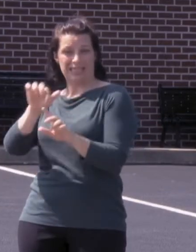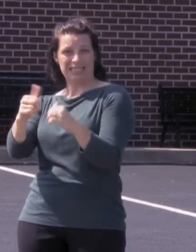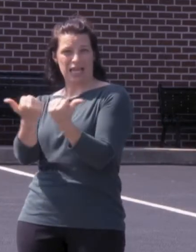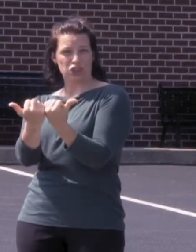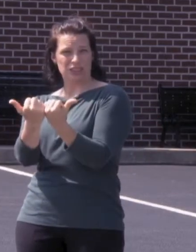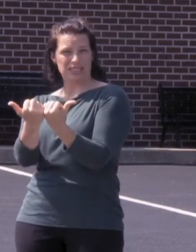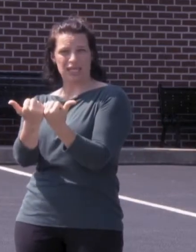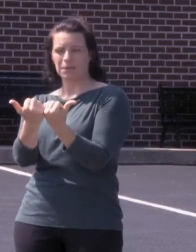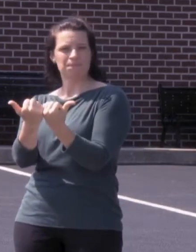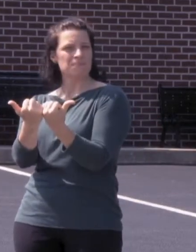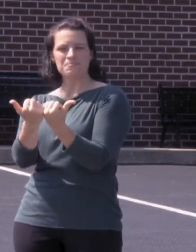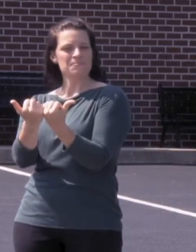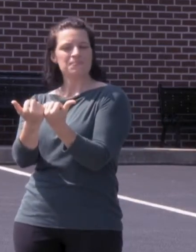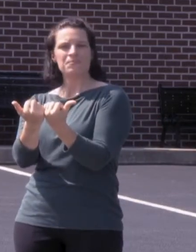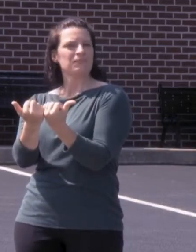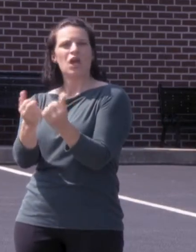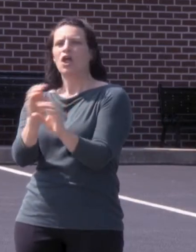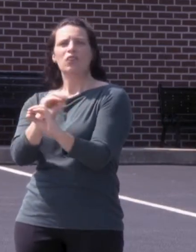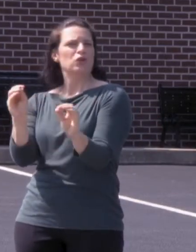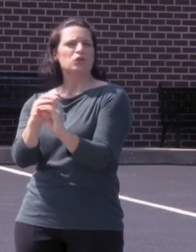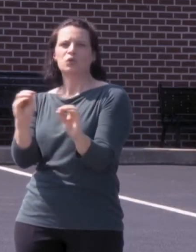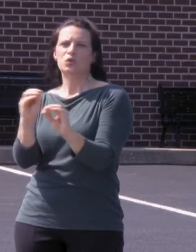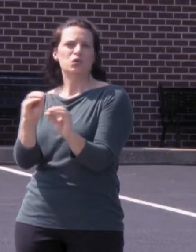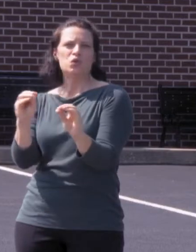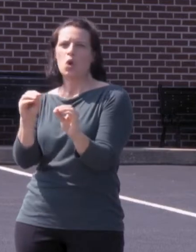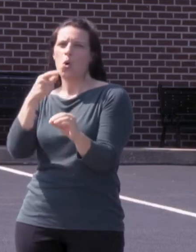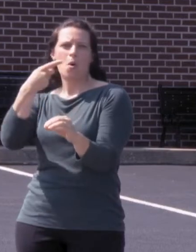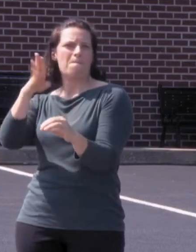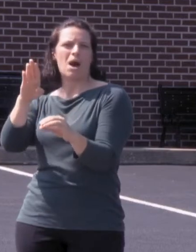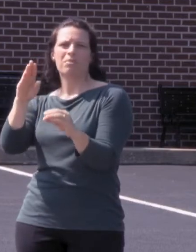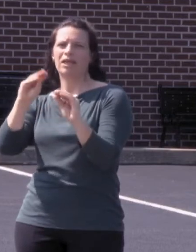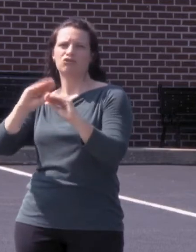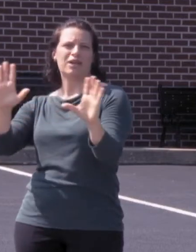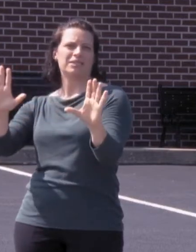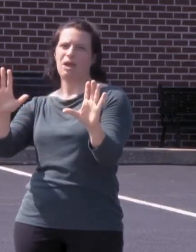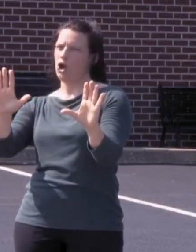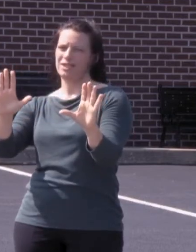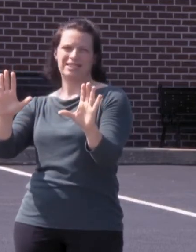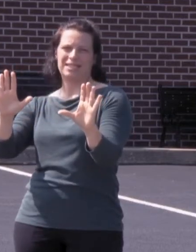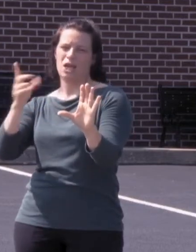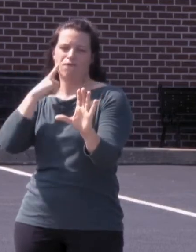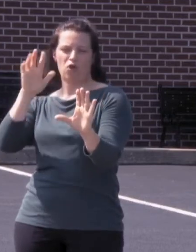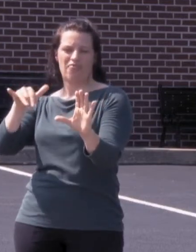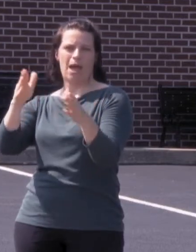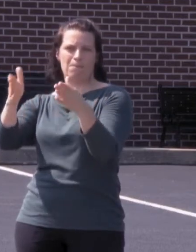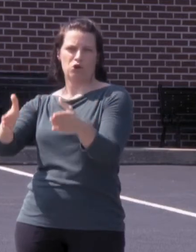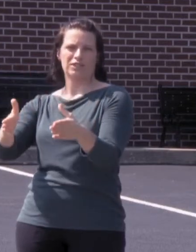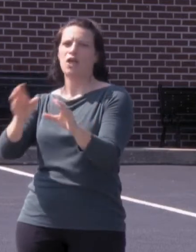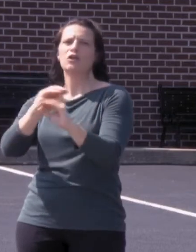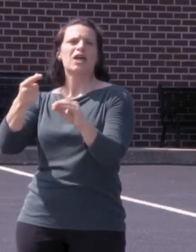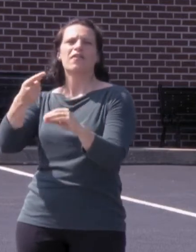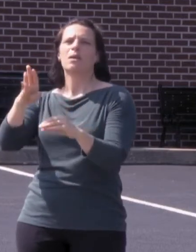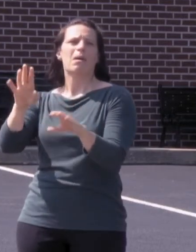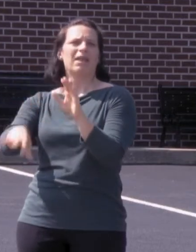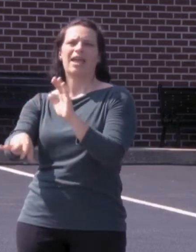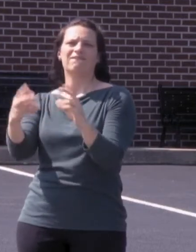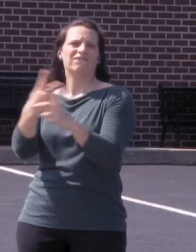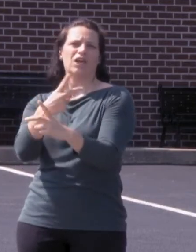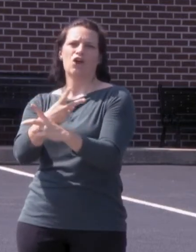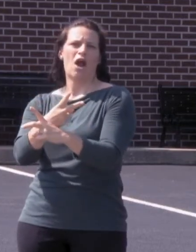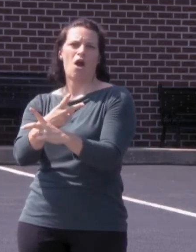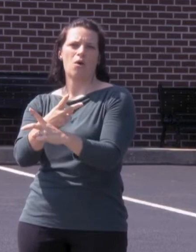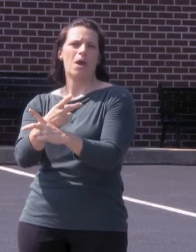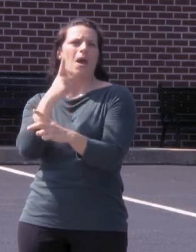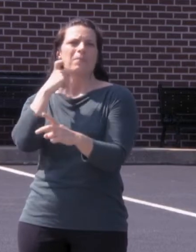agency, there's no public transparency for that. It's nothing the public can find out on